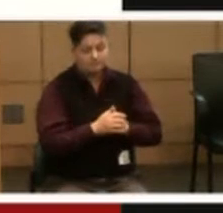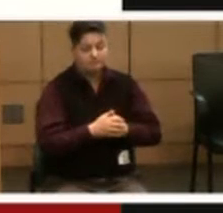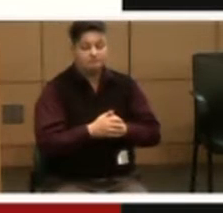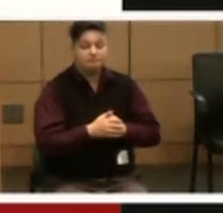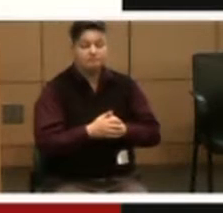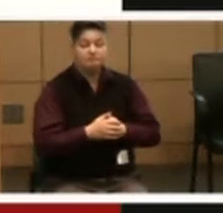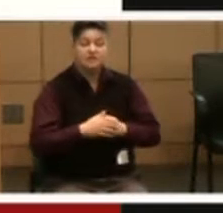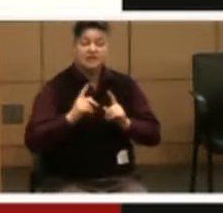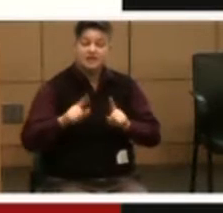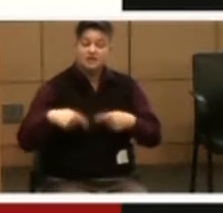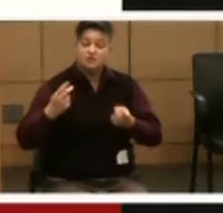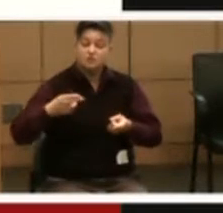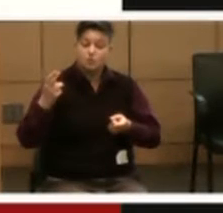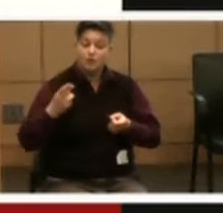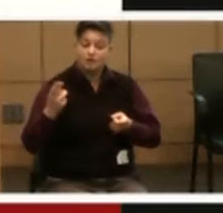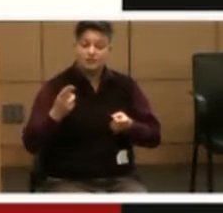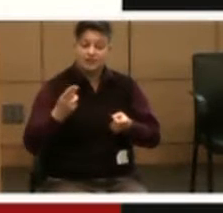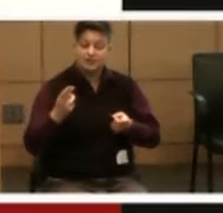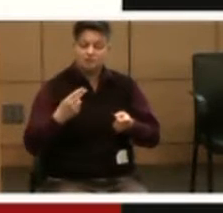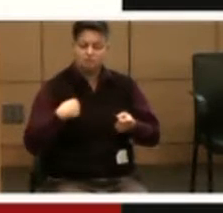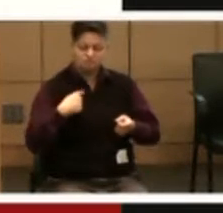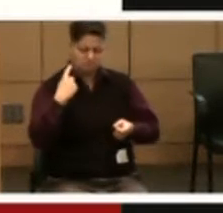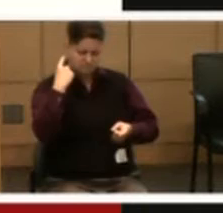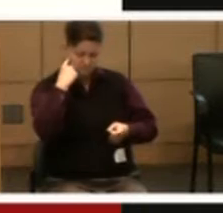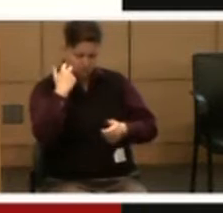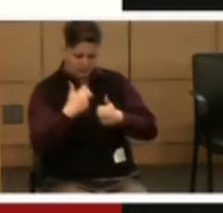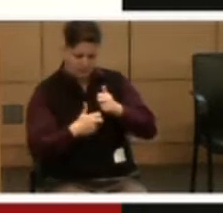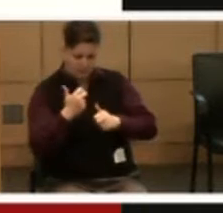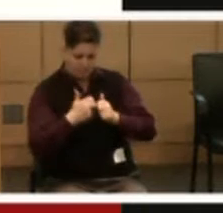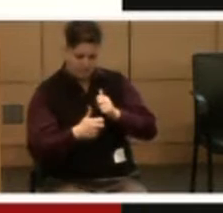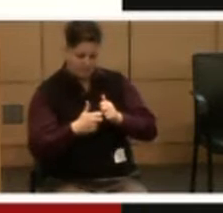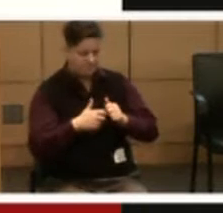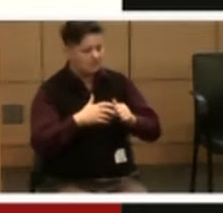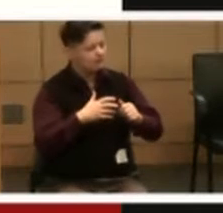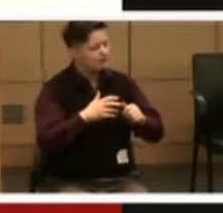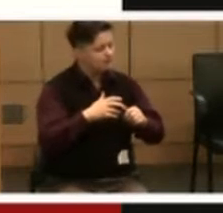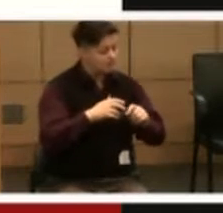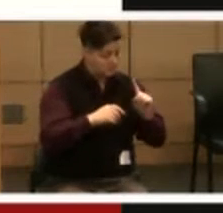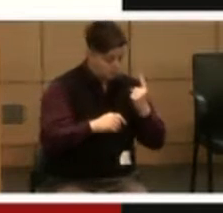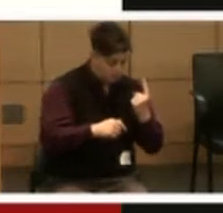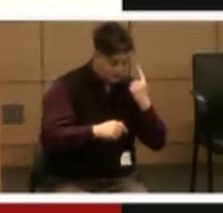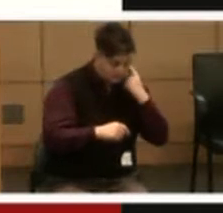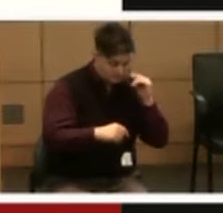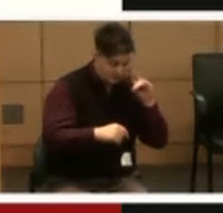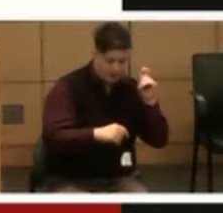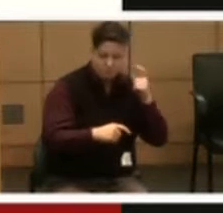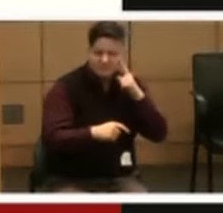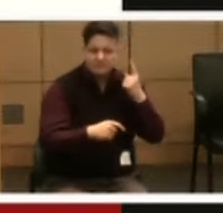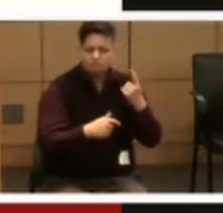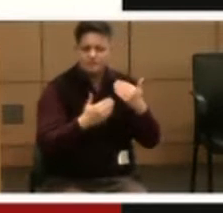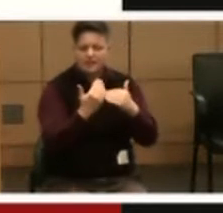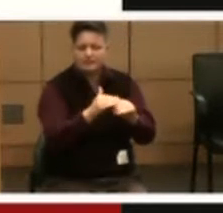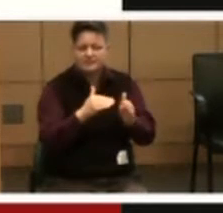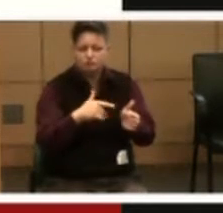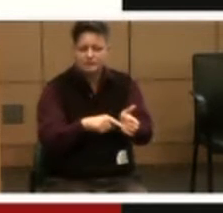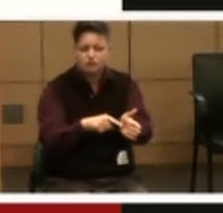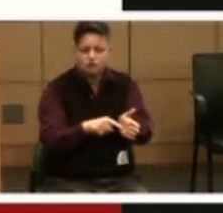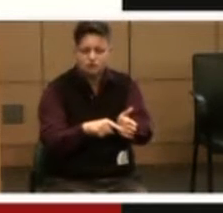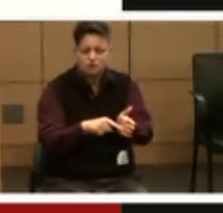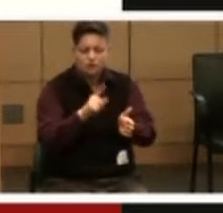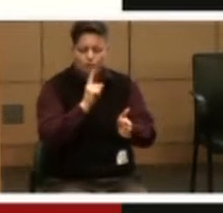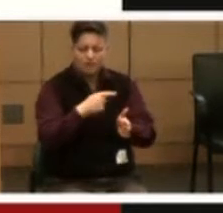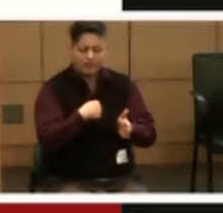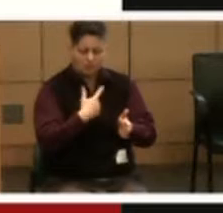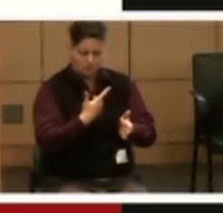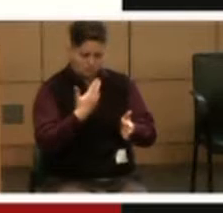of hearing health professionals in the management of children with unilateral hearing loss has been limited. The conventional approach was to identify the cause of the hearing loss